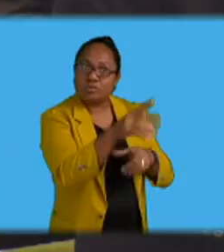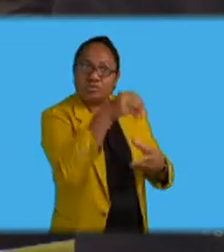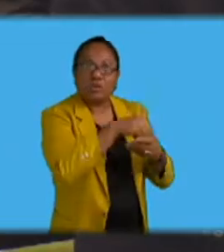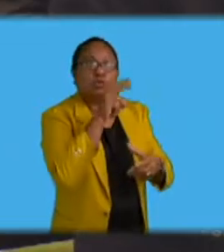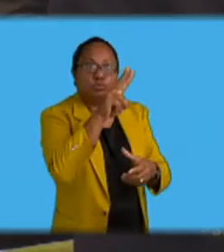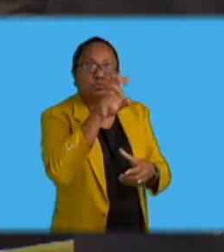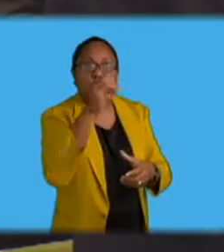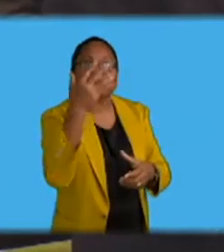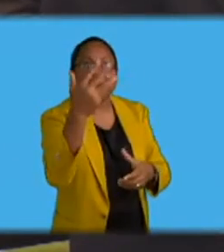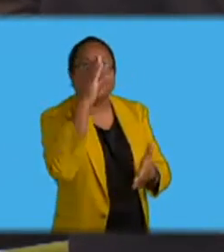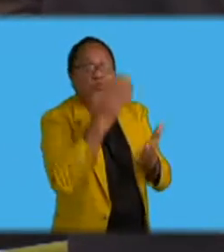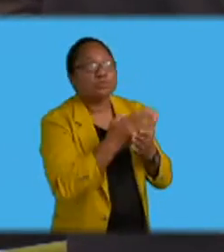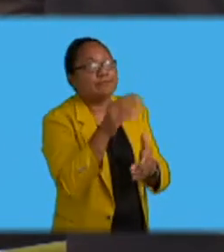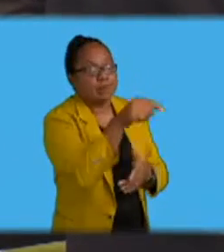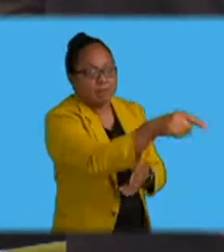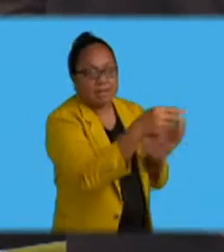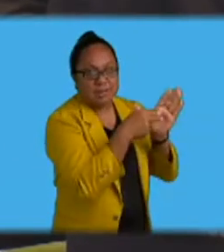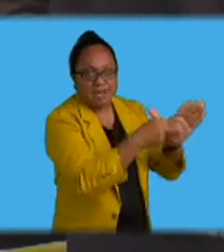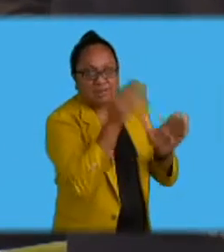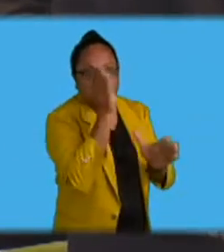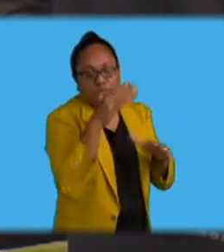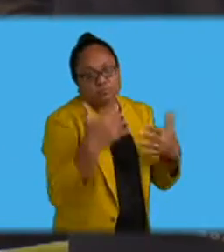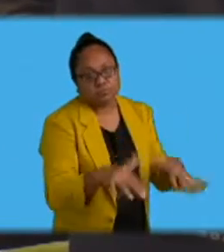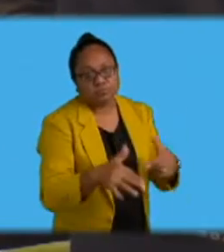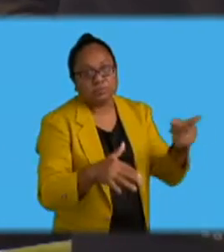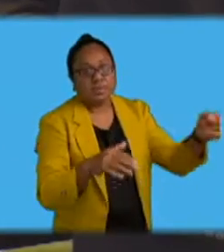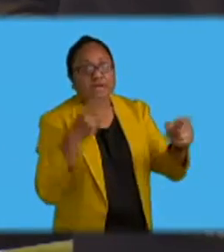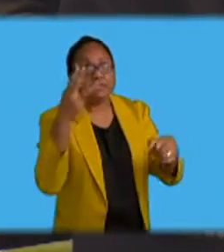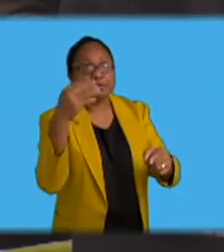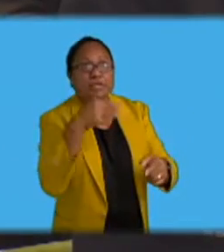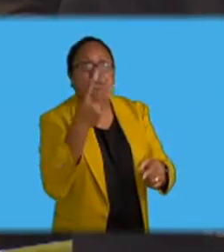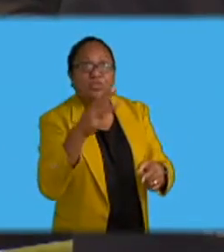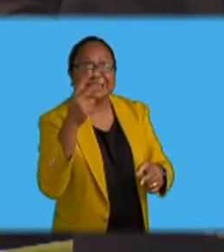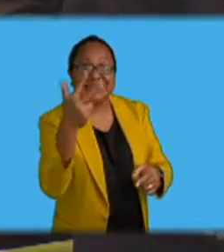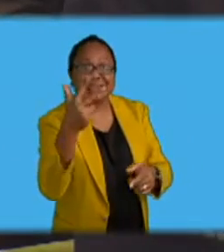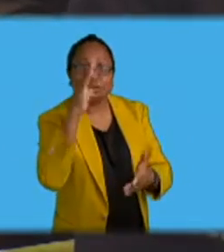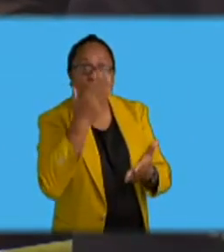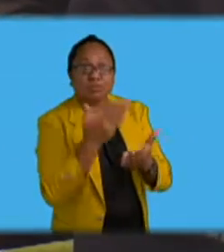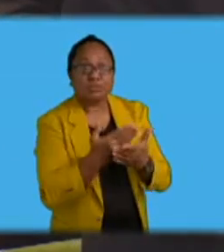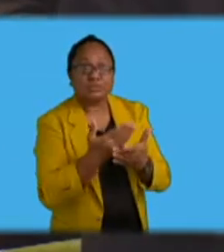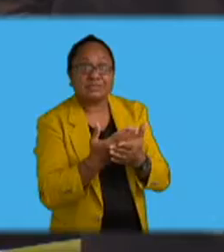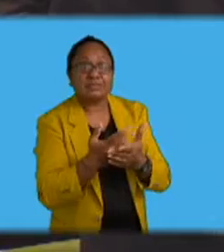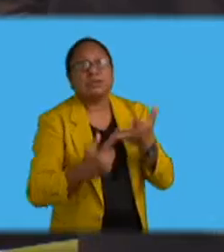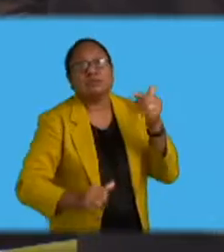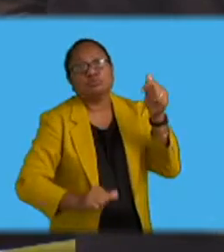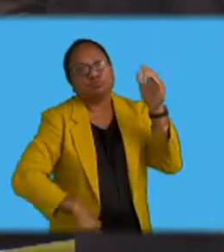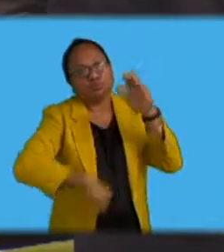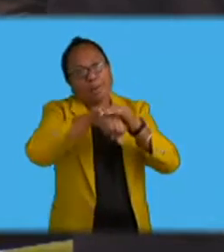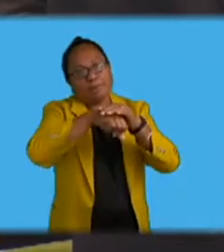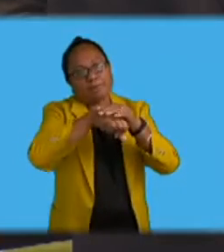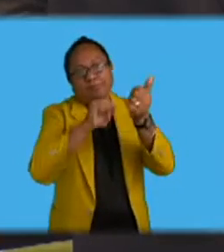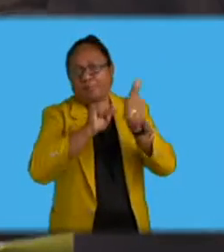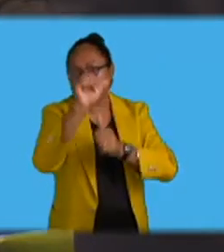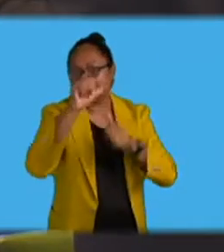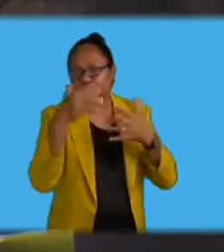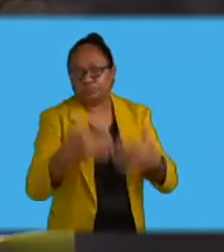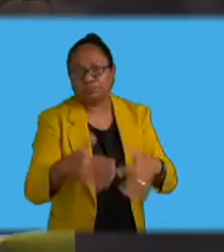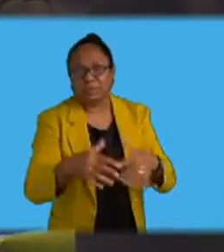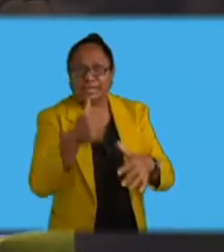209 students from Neni Sangam school participated. There were 338 students that got distinction, Madam Speaker. Out of